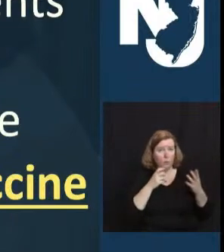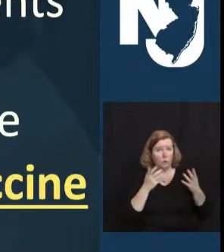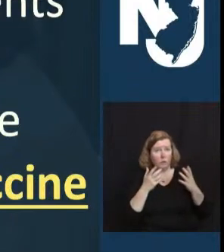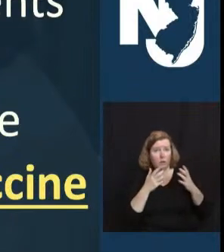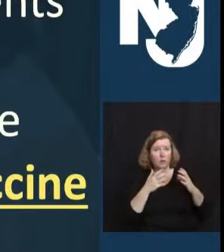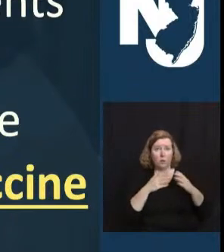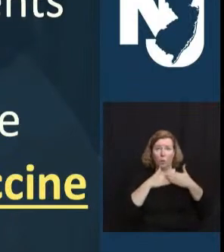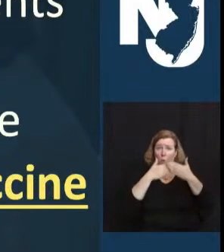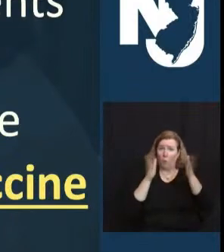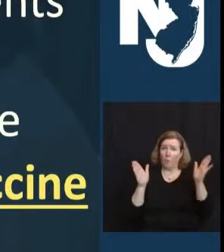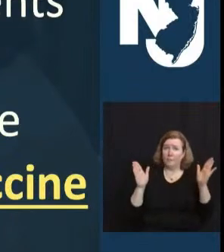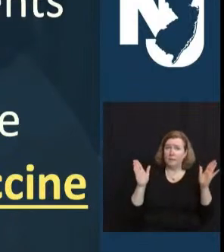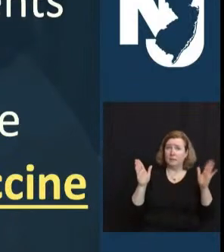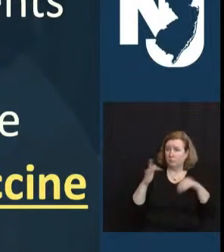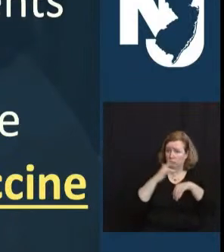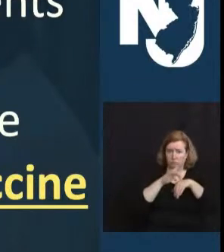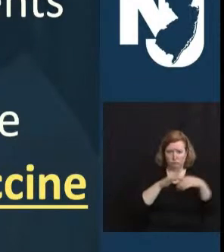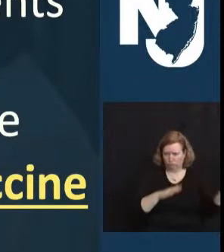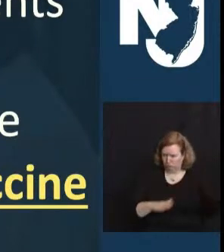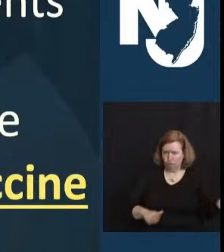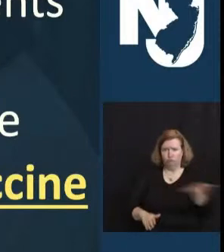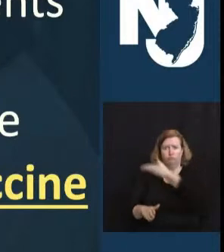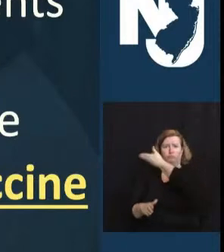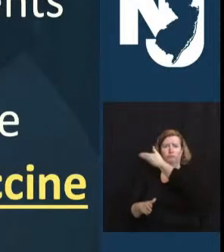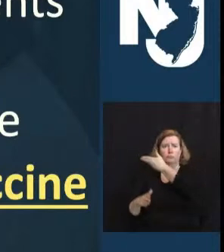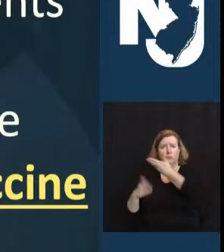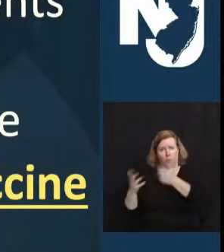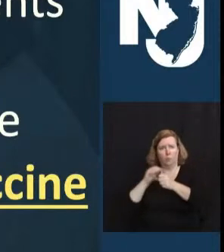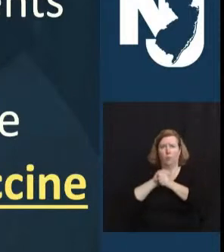open slot, please visit